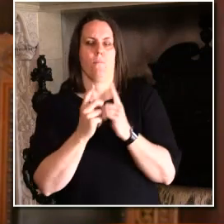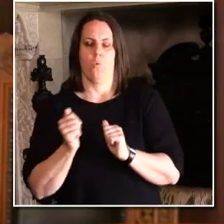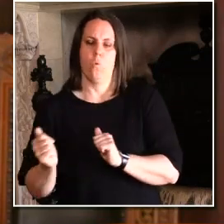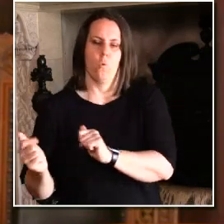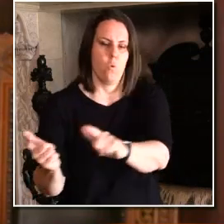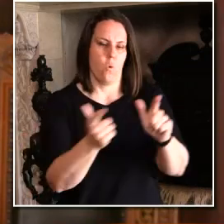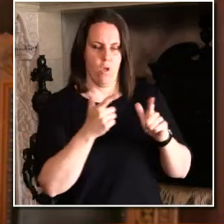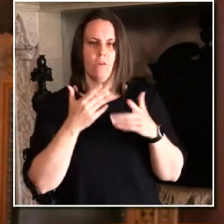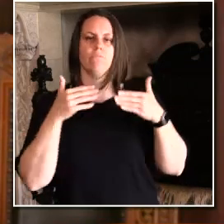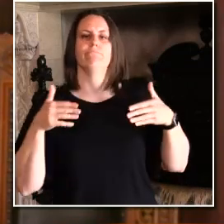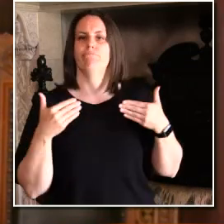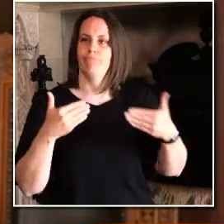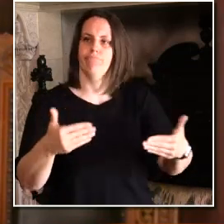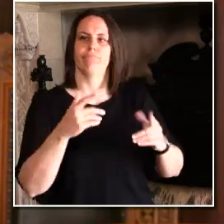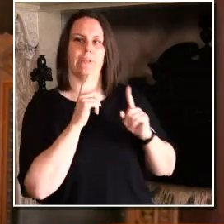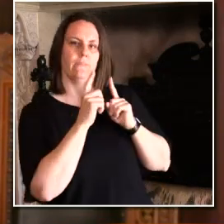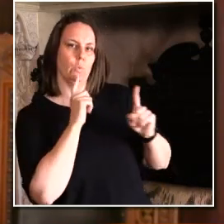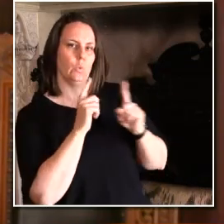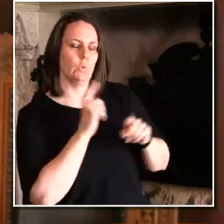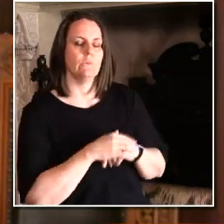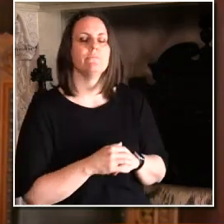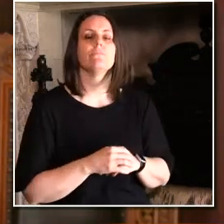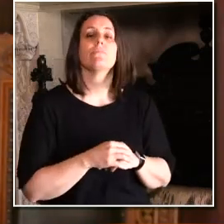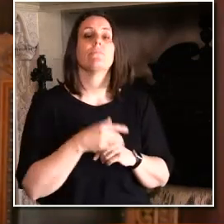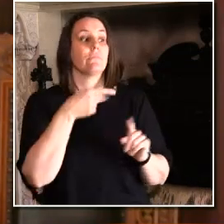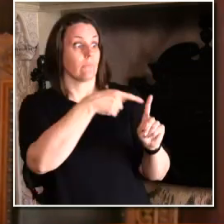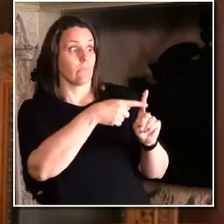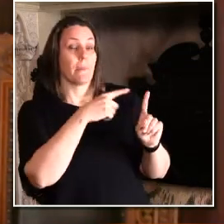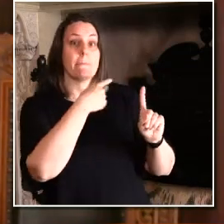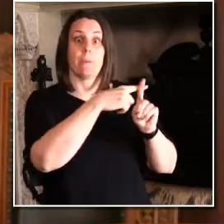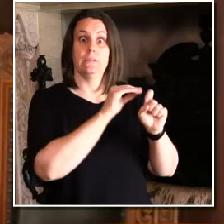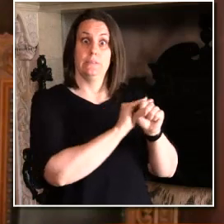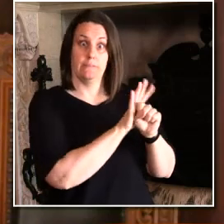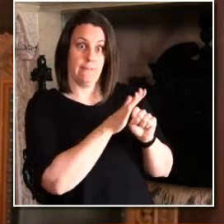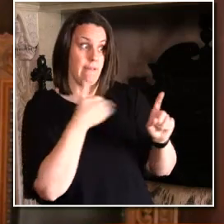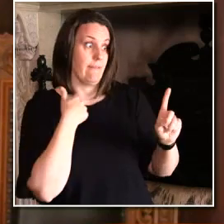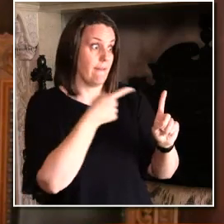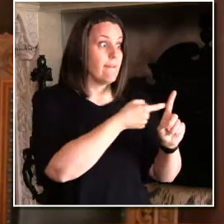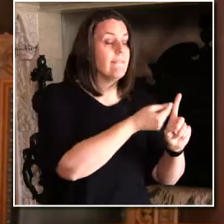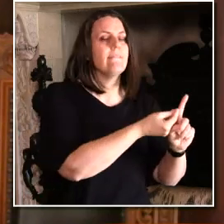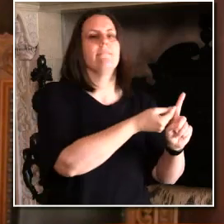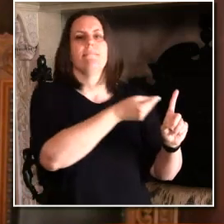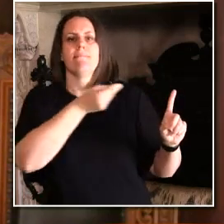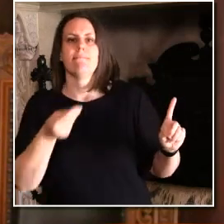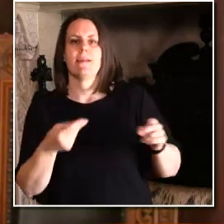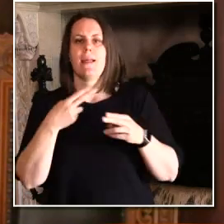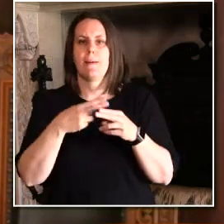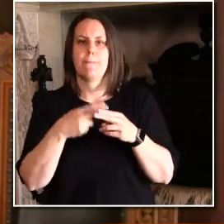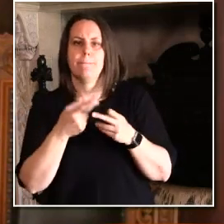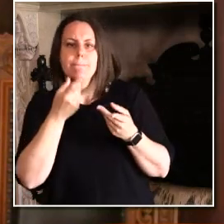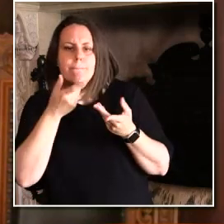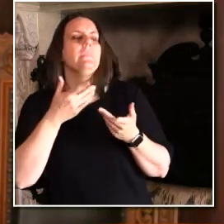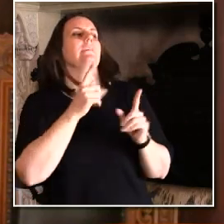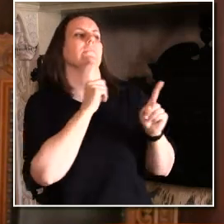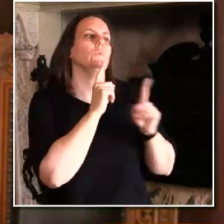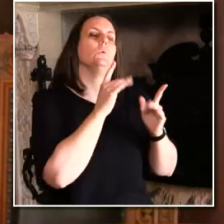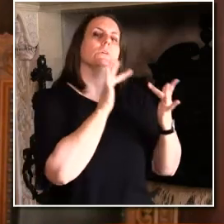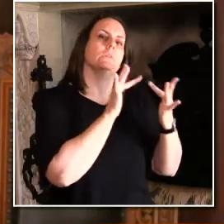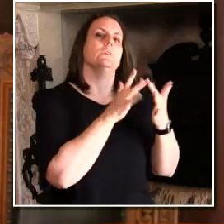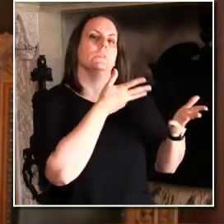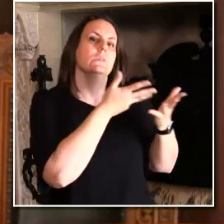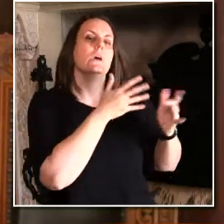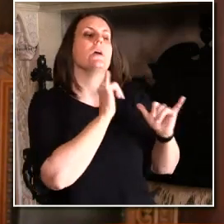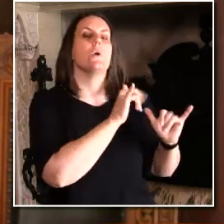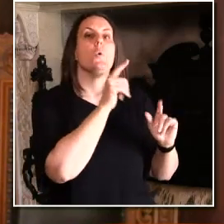identified. And I'll mention that this is not something that's new to the public health system. So contact tracing is something we do